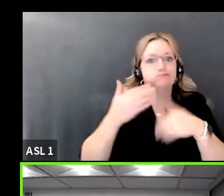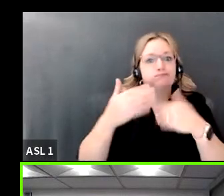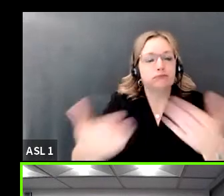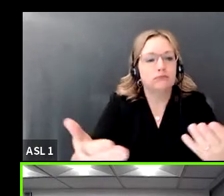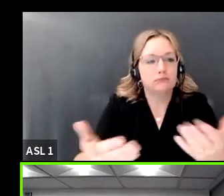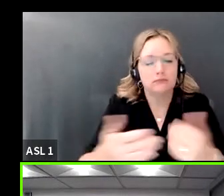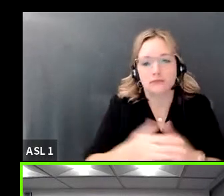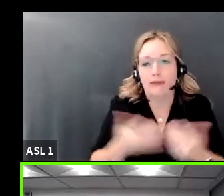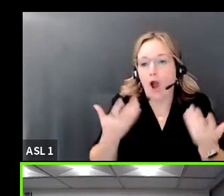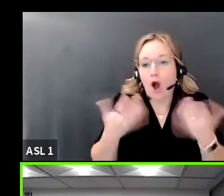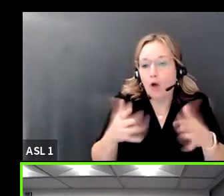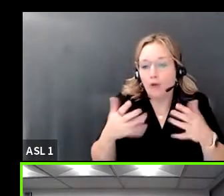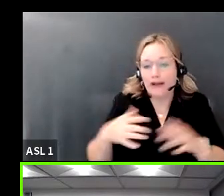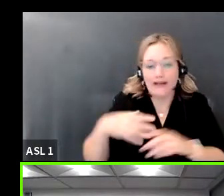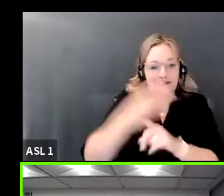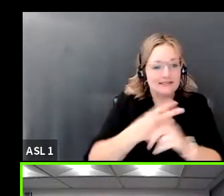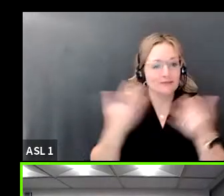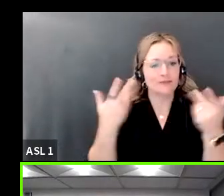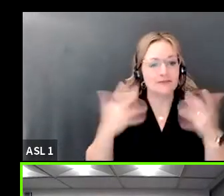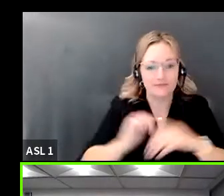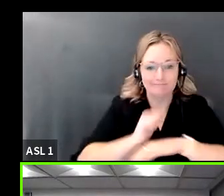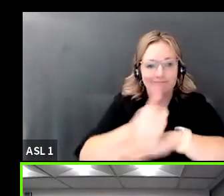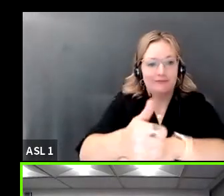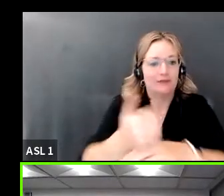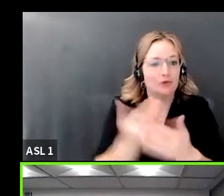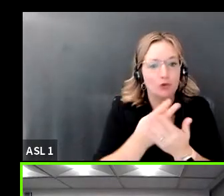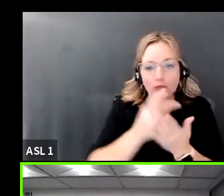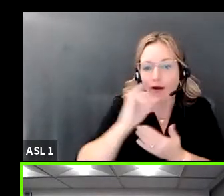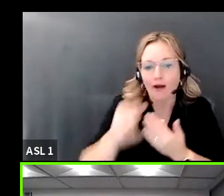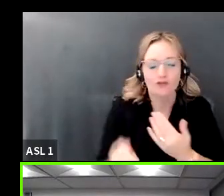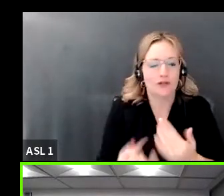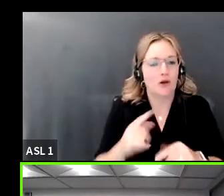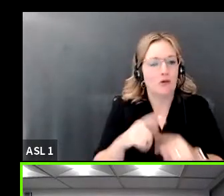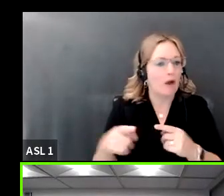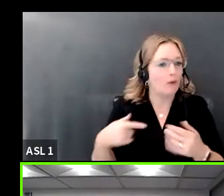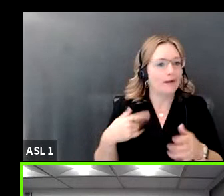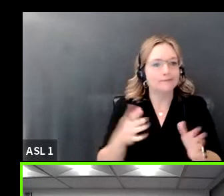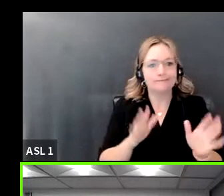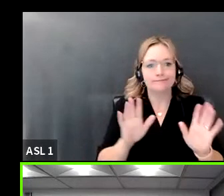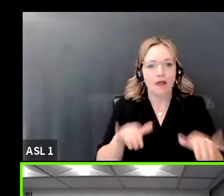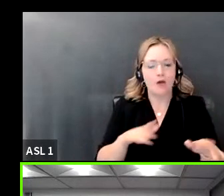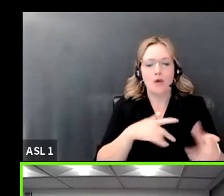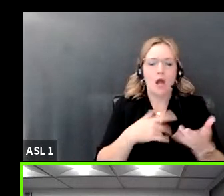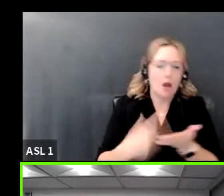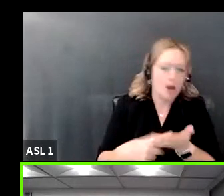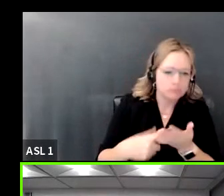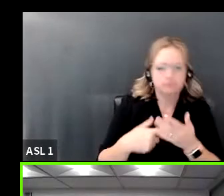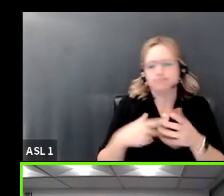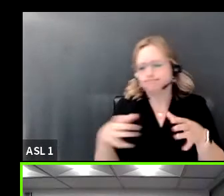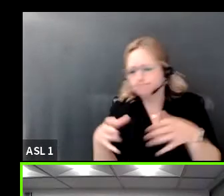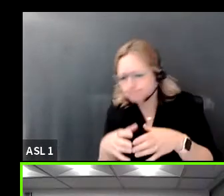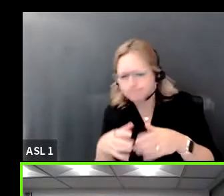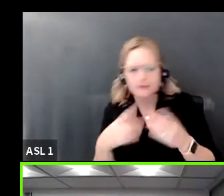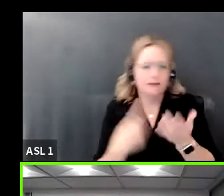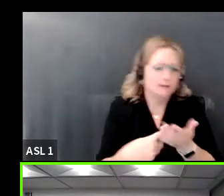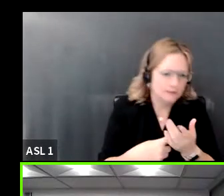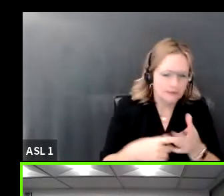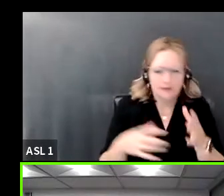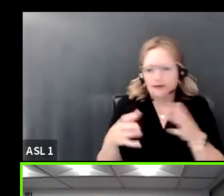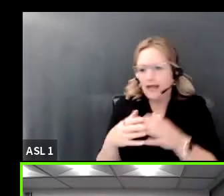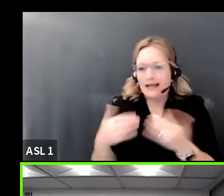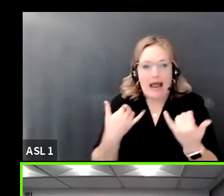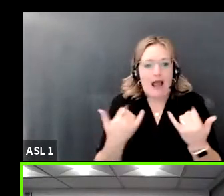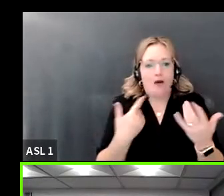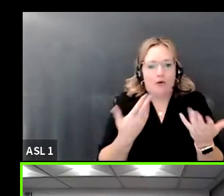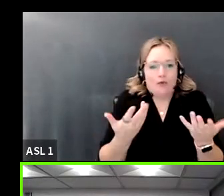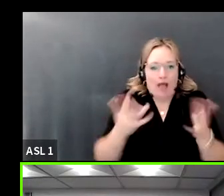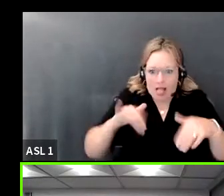already six months into the implementation of some new project some type of pilot that could be evaluated where we could actually have data